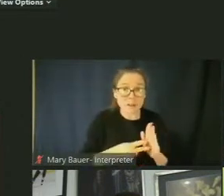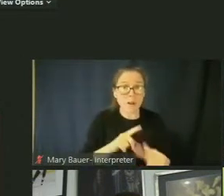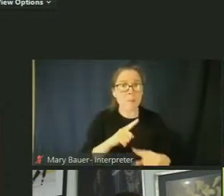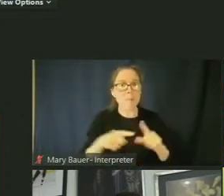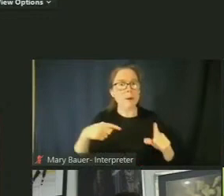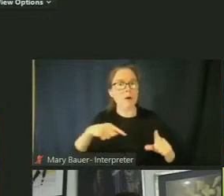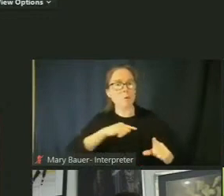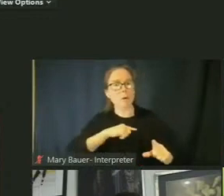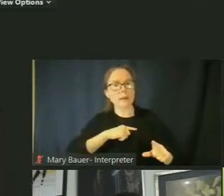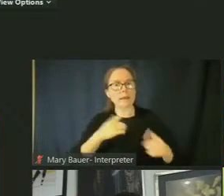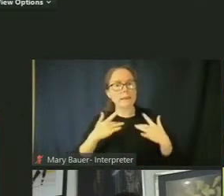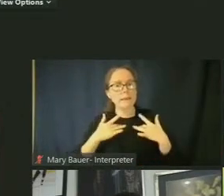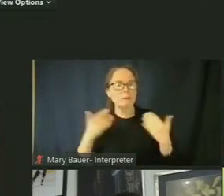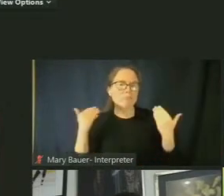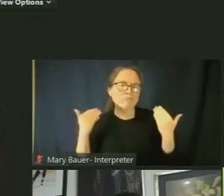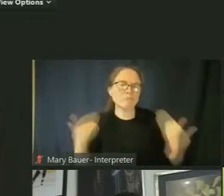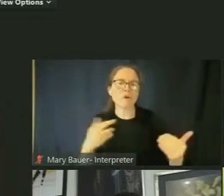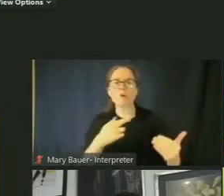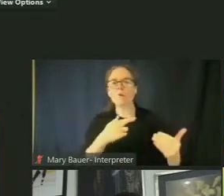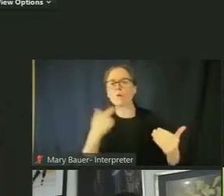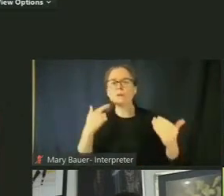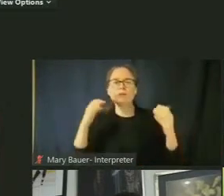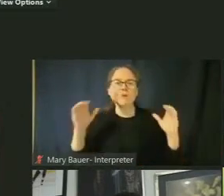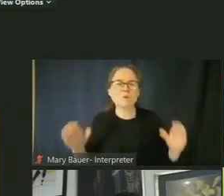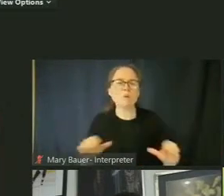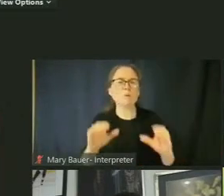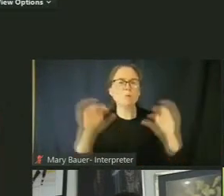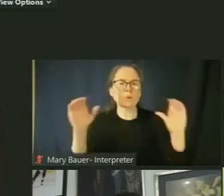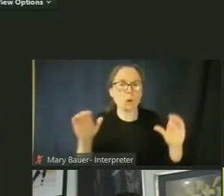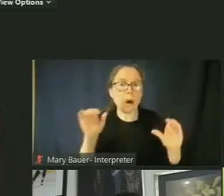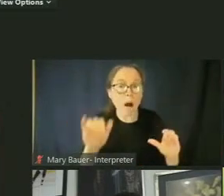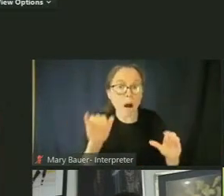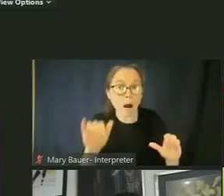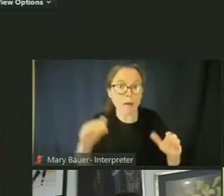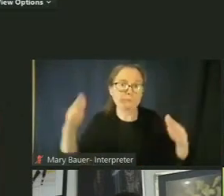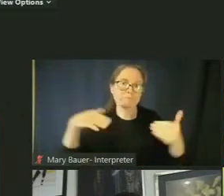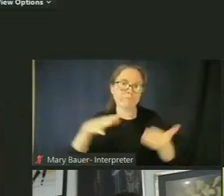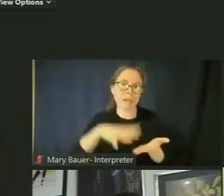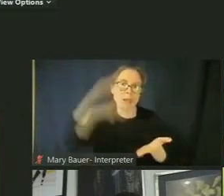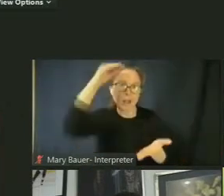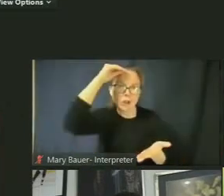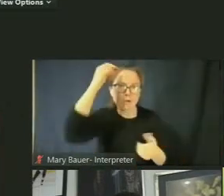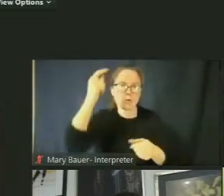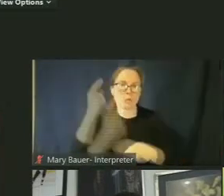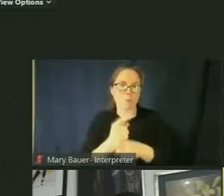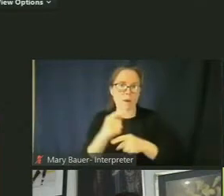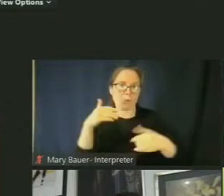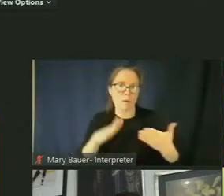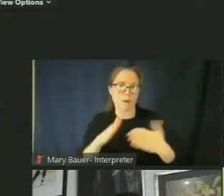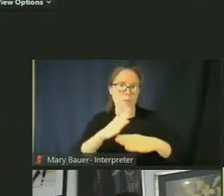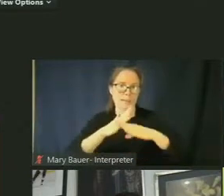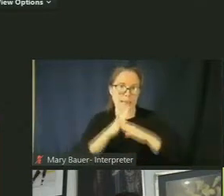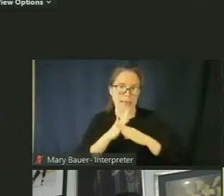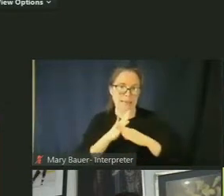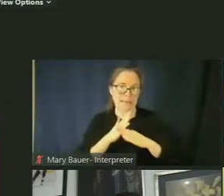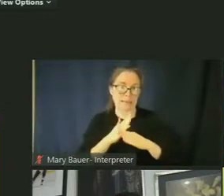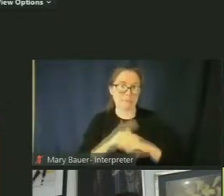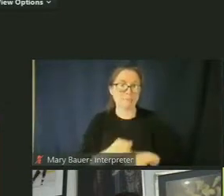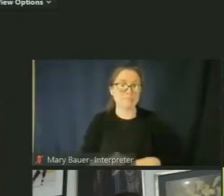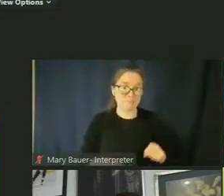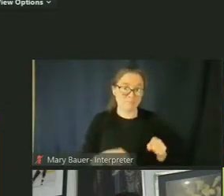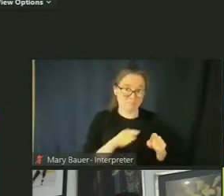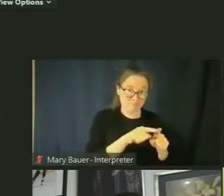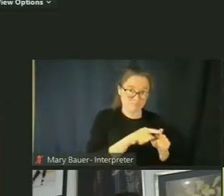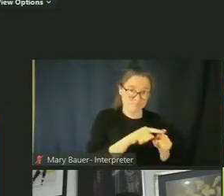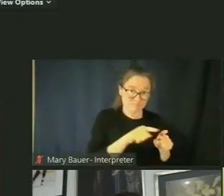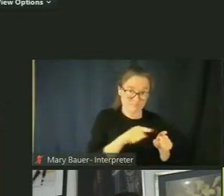are unnecessary in terms of mitigating this pandemic. If we are able to stack up all these lines of cheese, the chances that a hole allows the